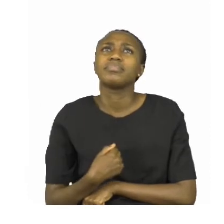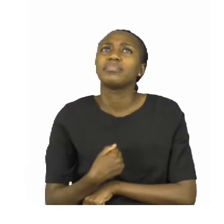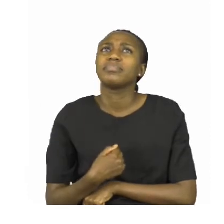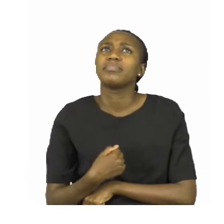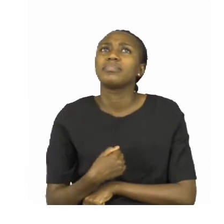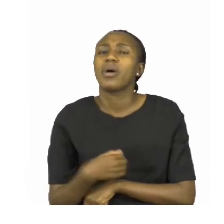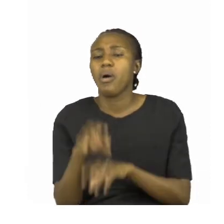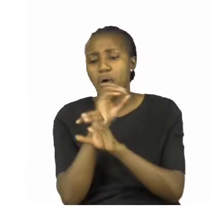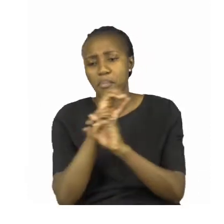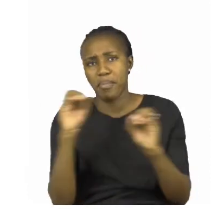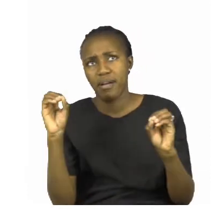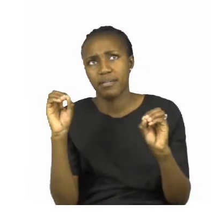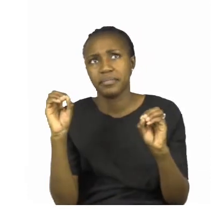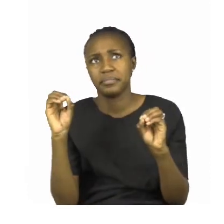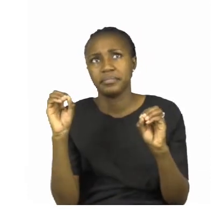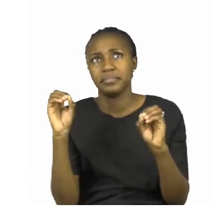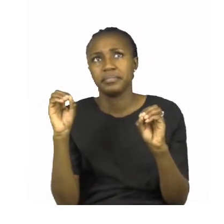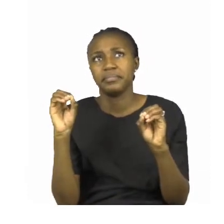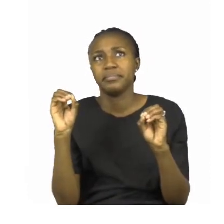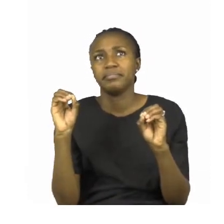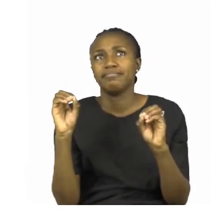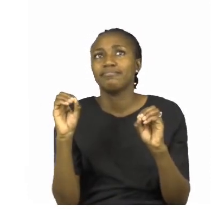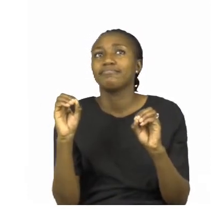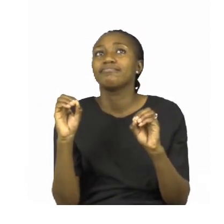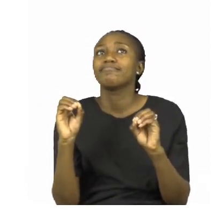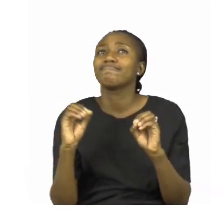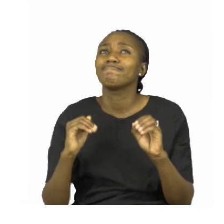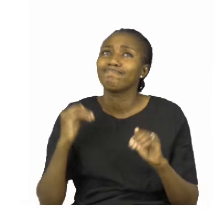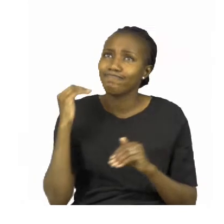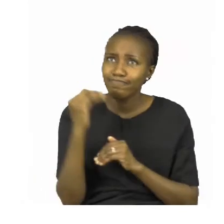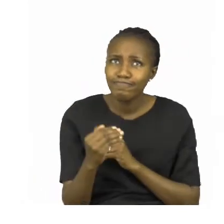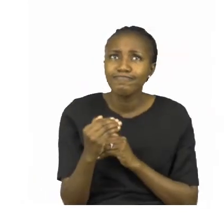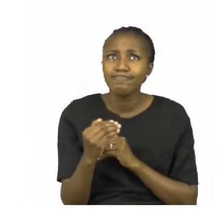the bed. It was not there.